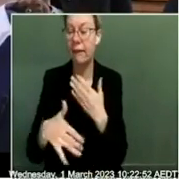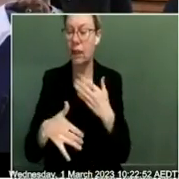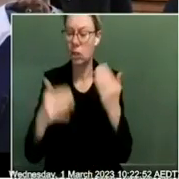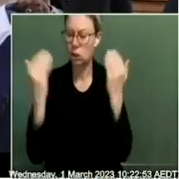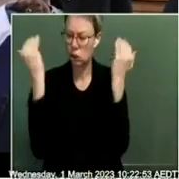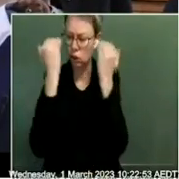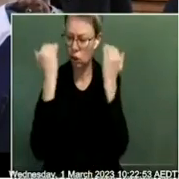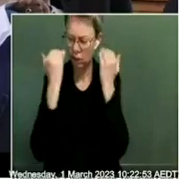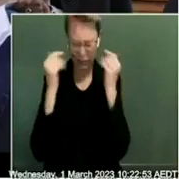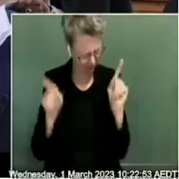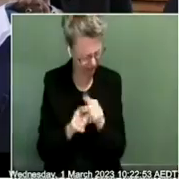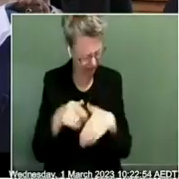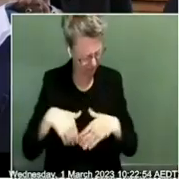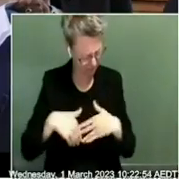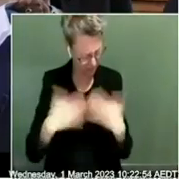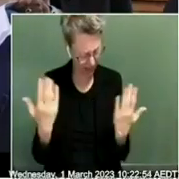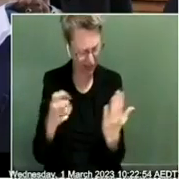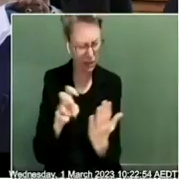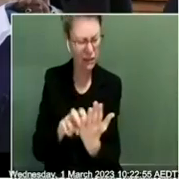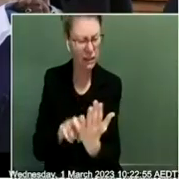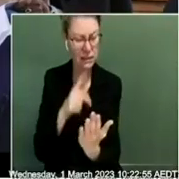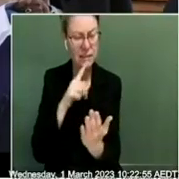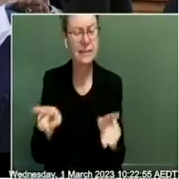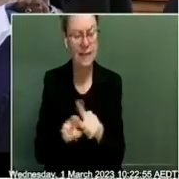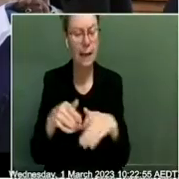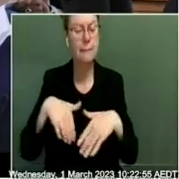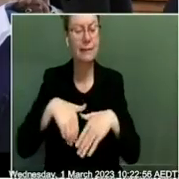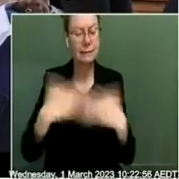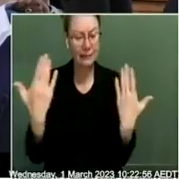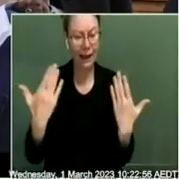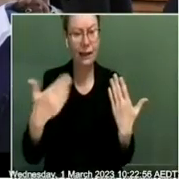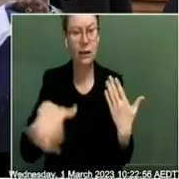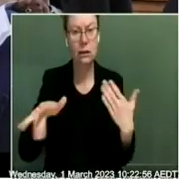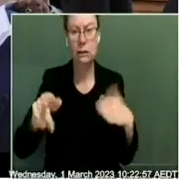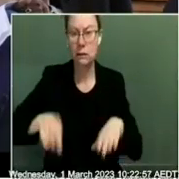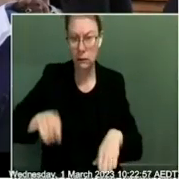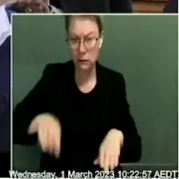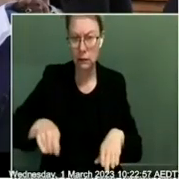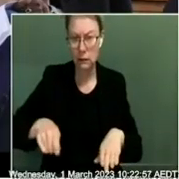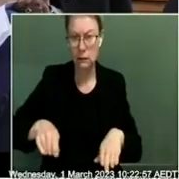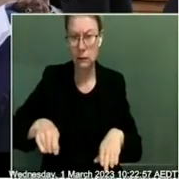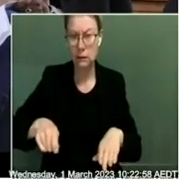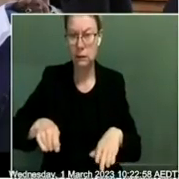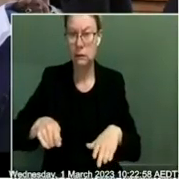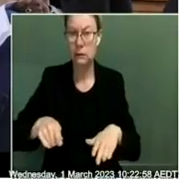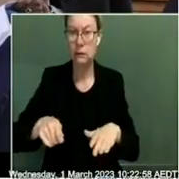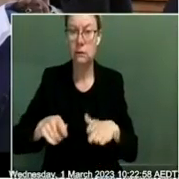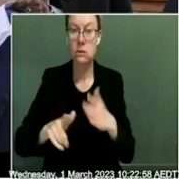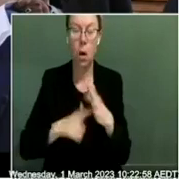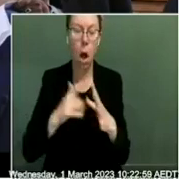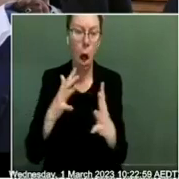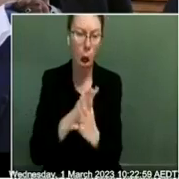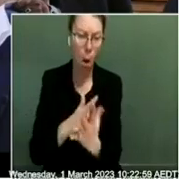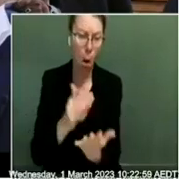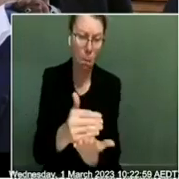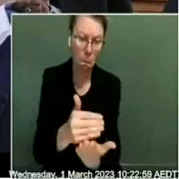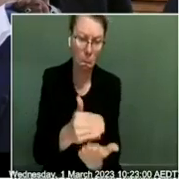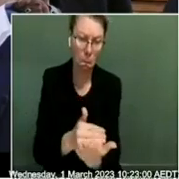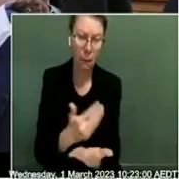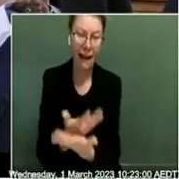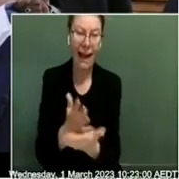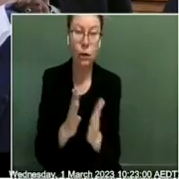well. So it's all the laws and the procedures to legally